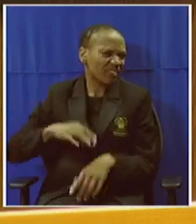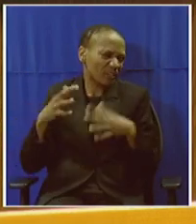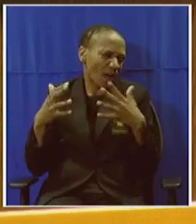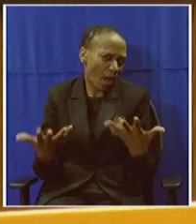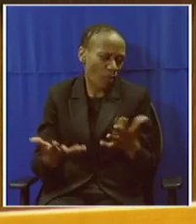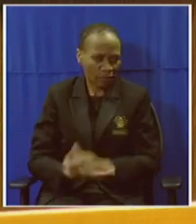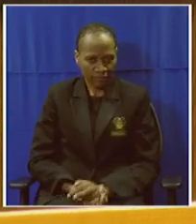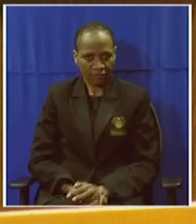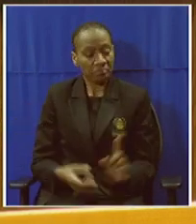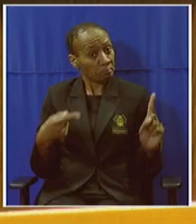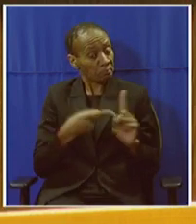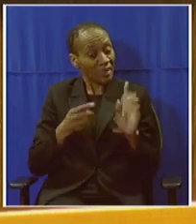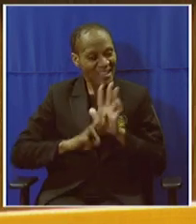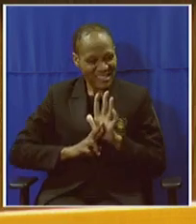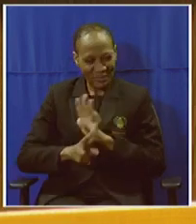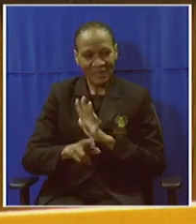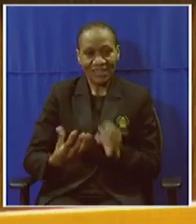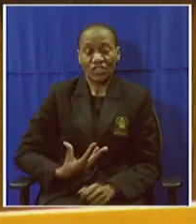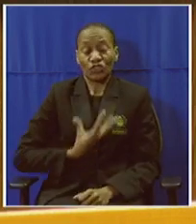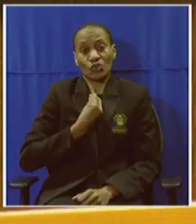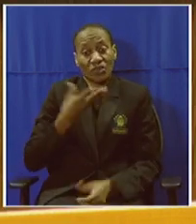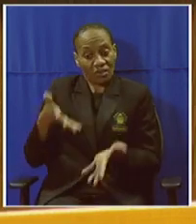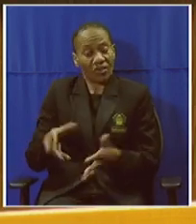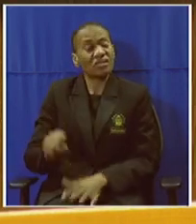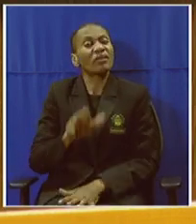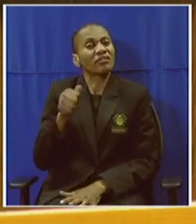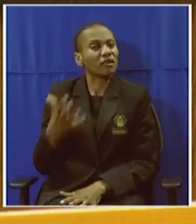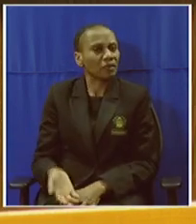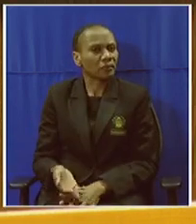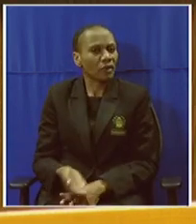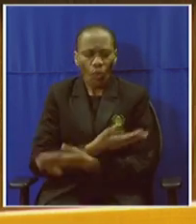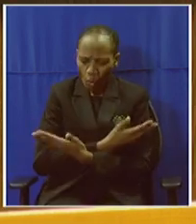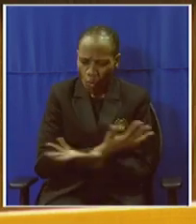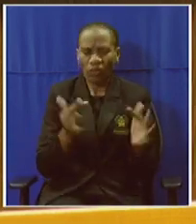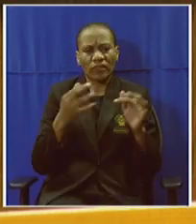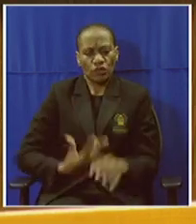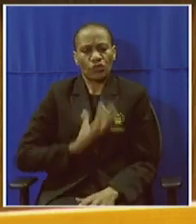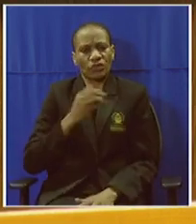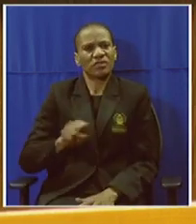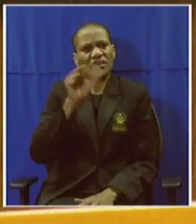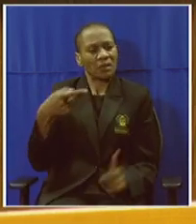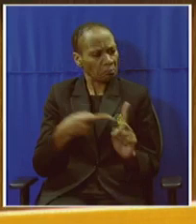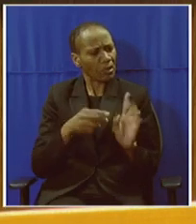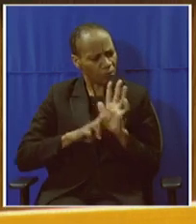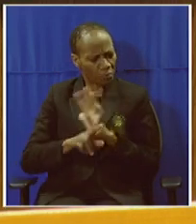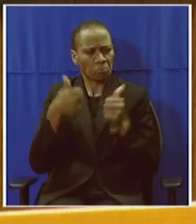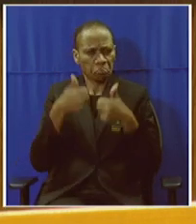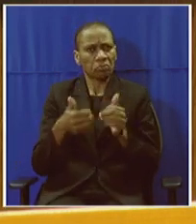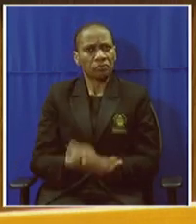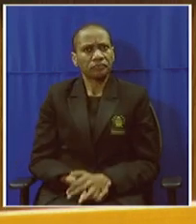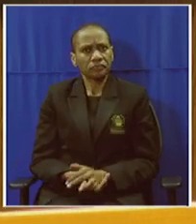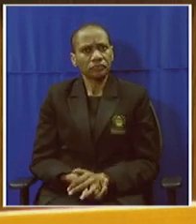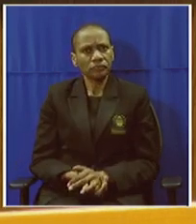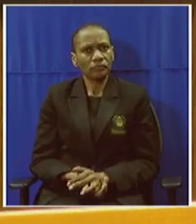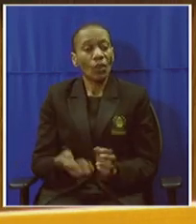real champion for young people in our country, indeed for all young South Africans. I saw in one of